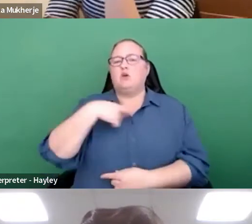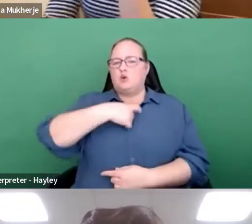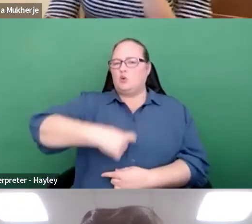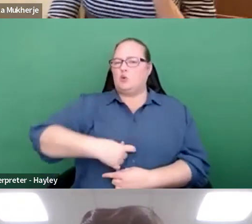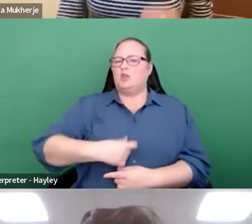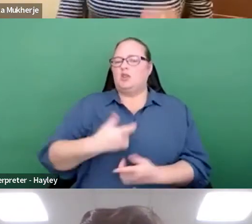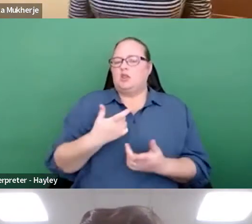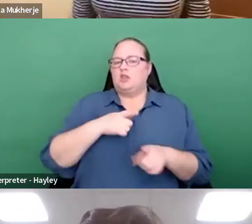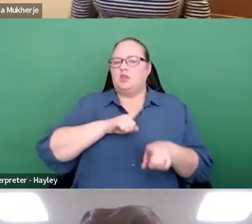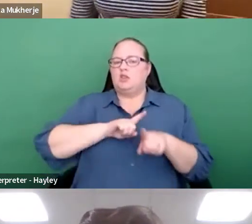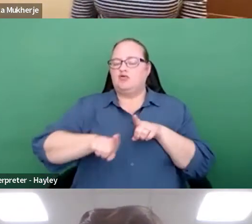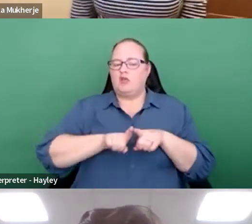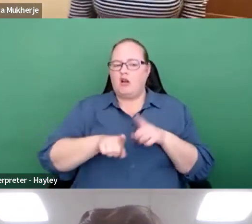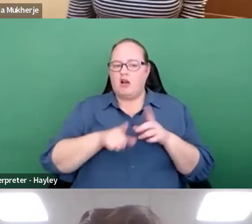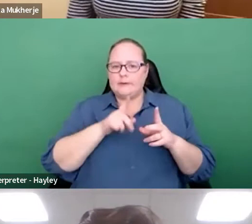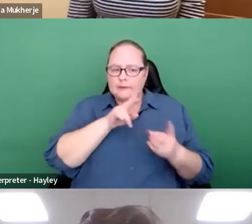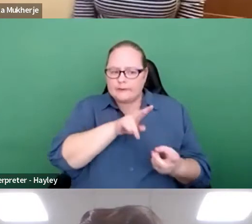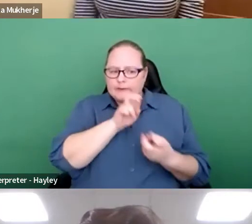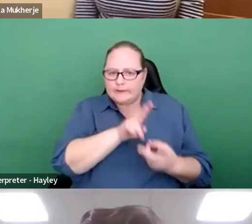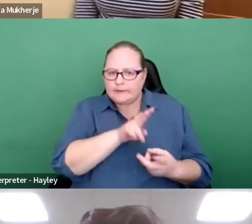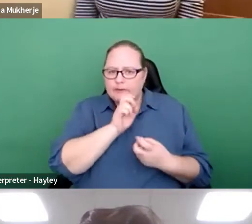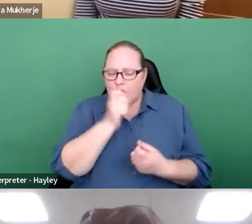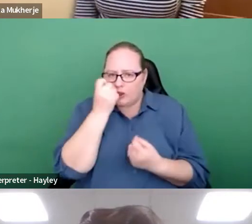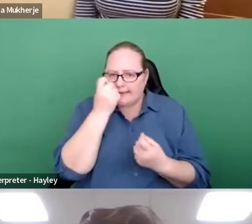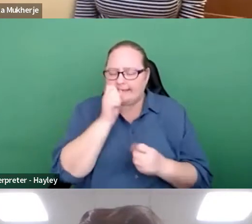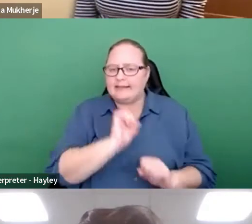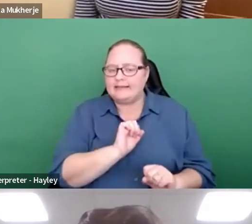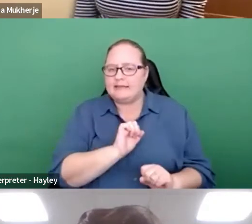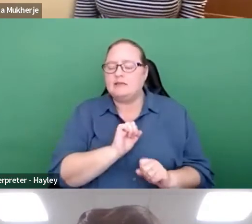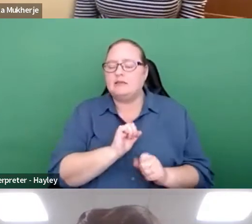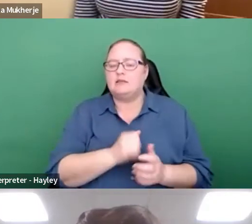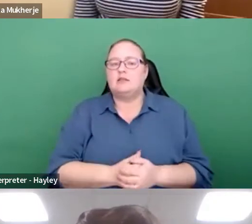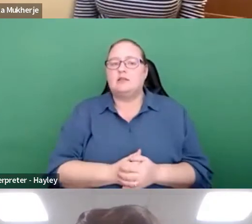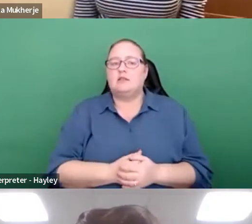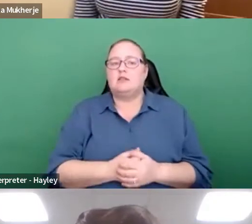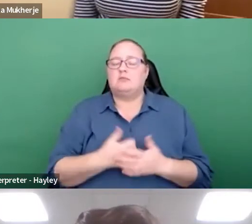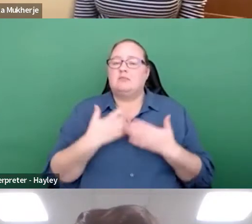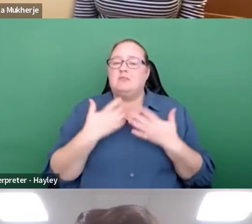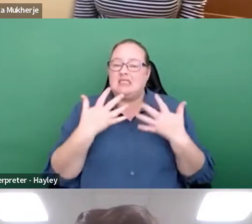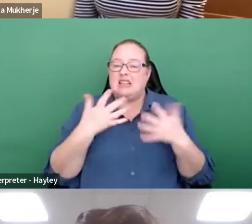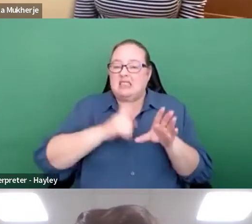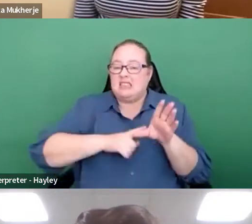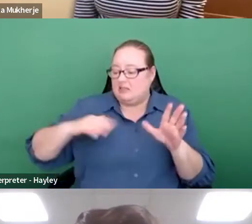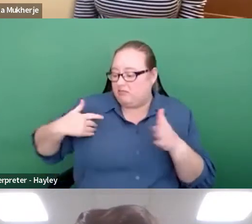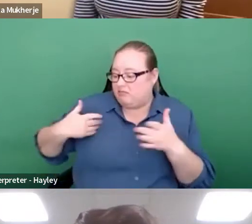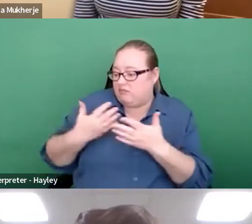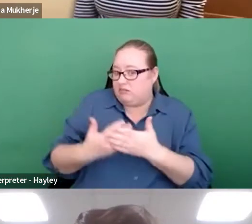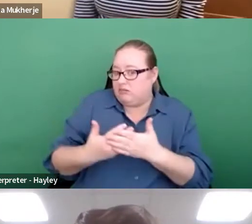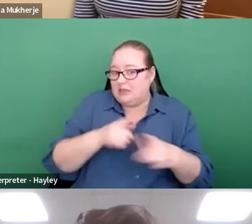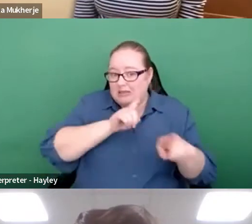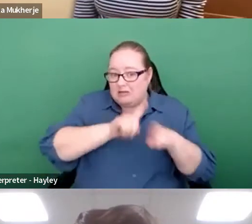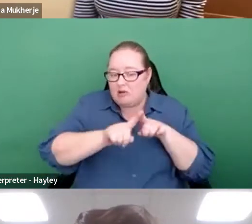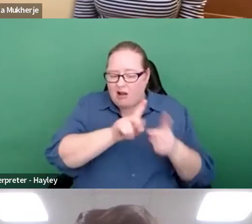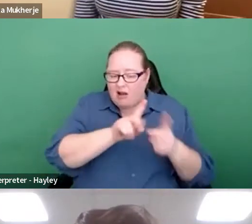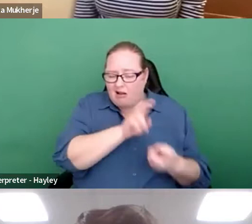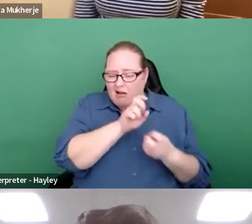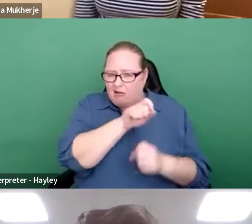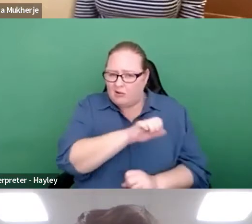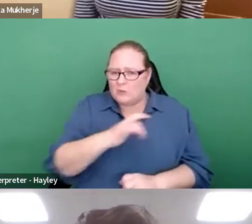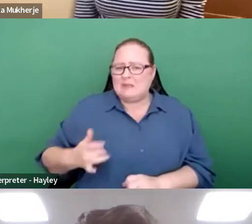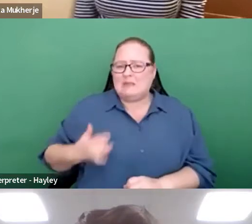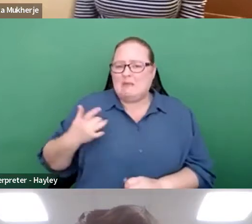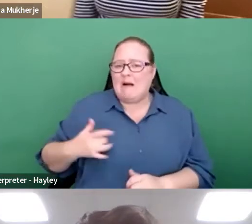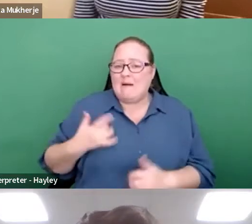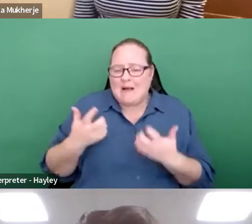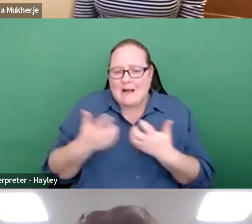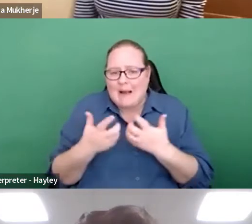the core of my questions and has been for the last decade of me studying this, how do you survive ultimately? What do you do? What are the